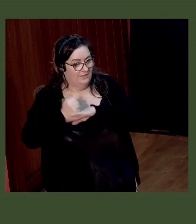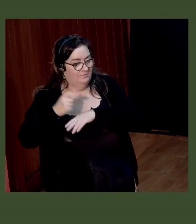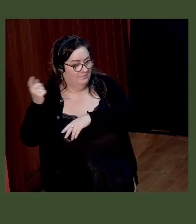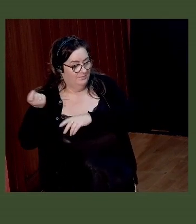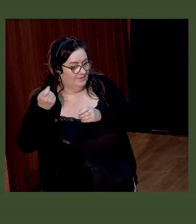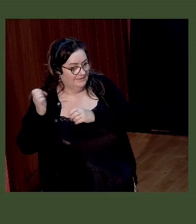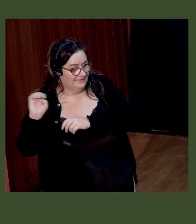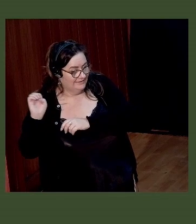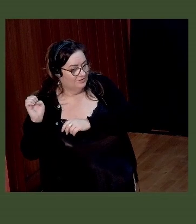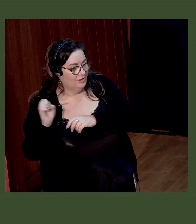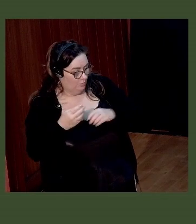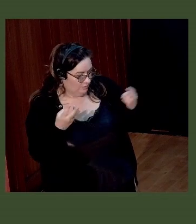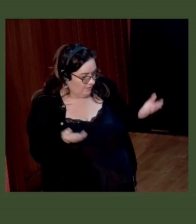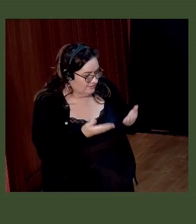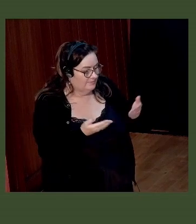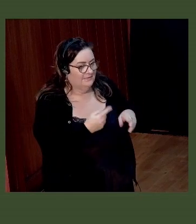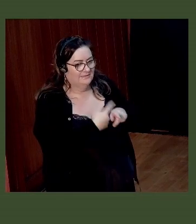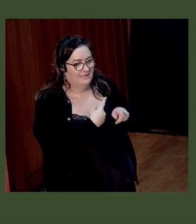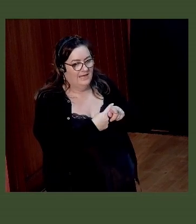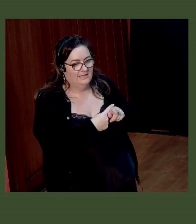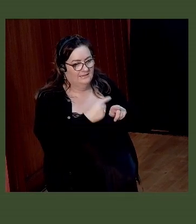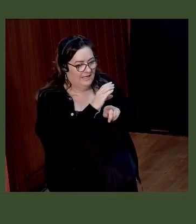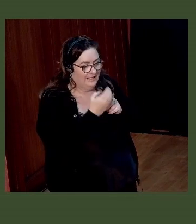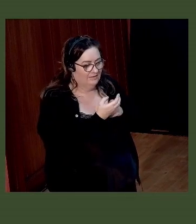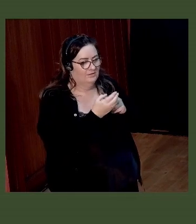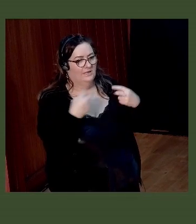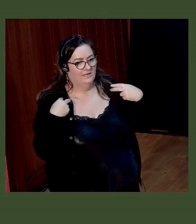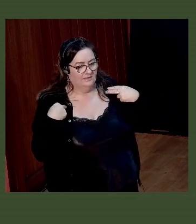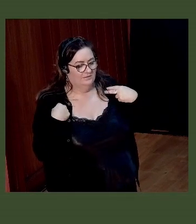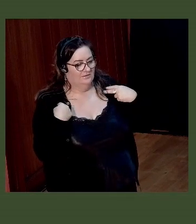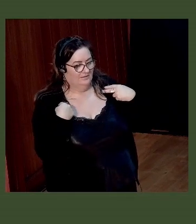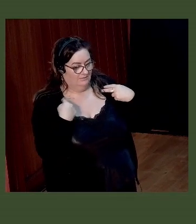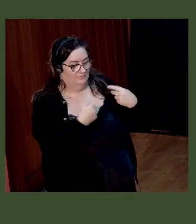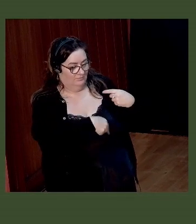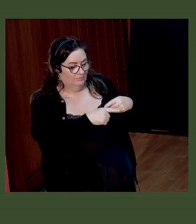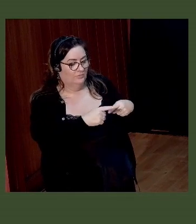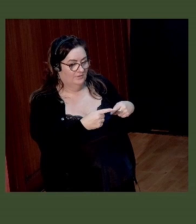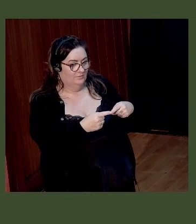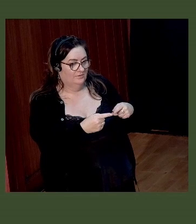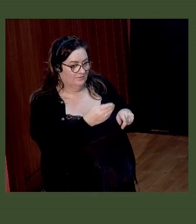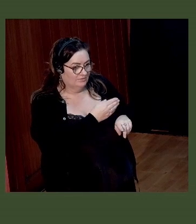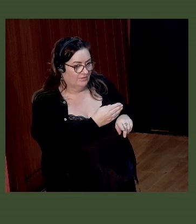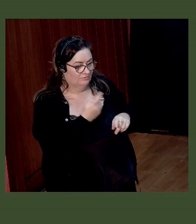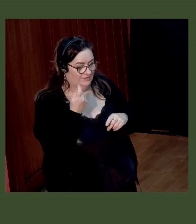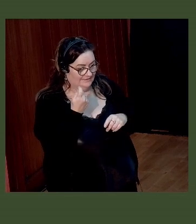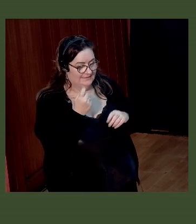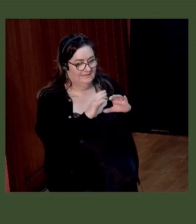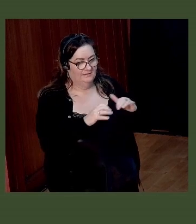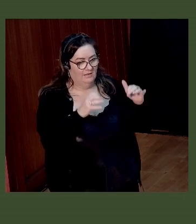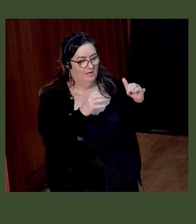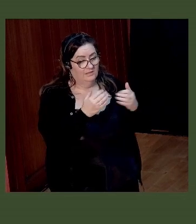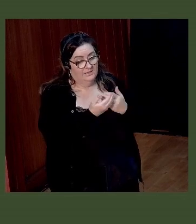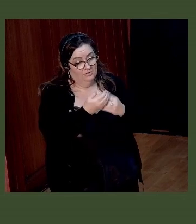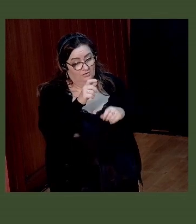Department of Education was ready to rebuild the language and the culture. That work would begin in the national schools for the reason that all the